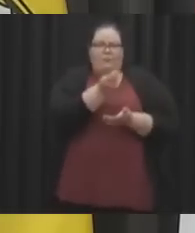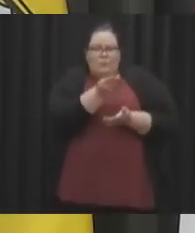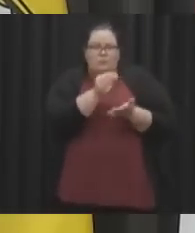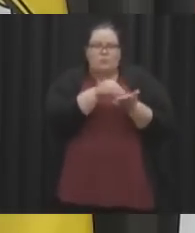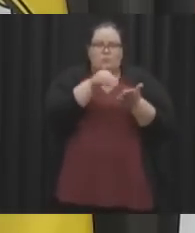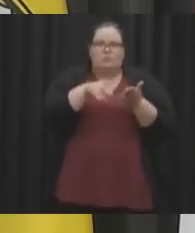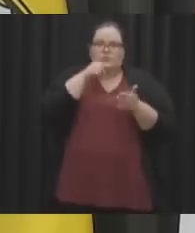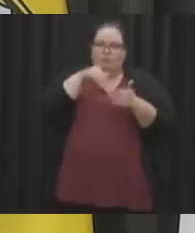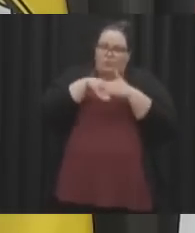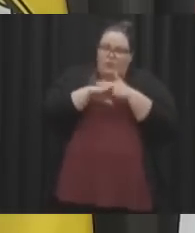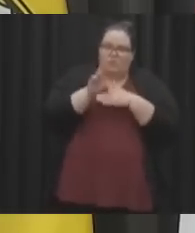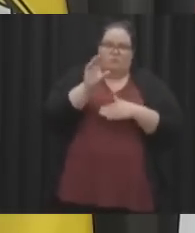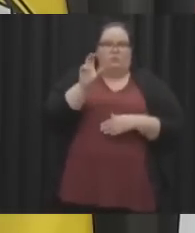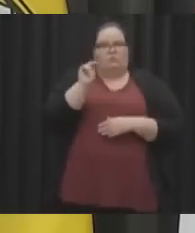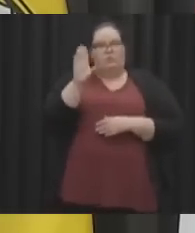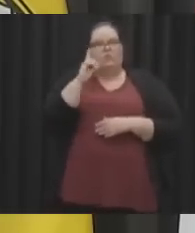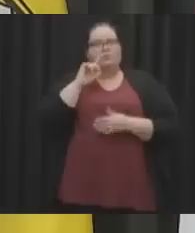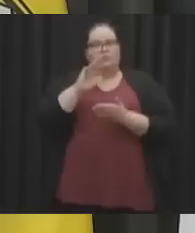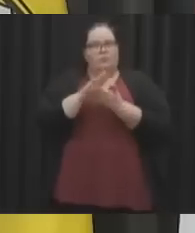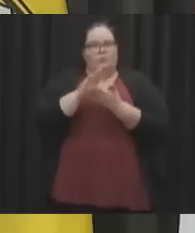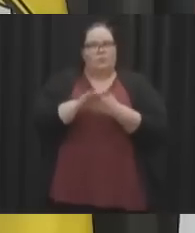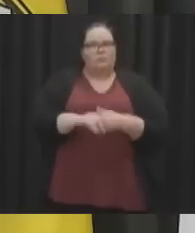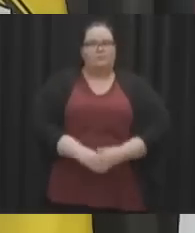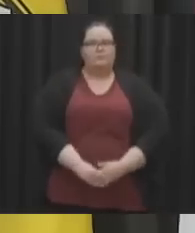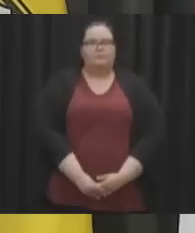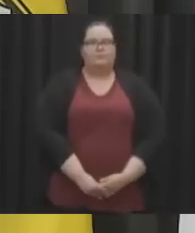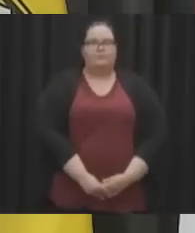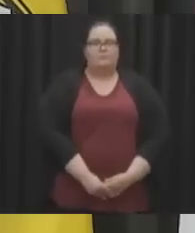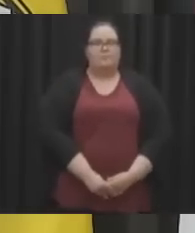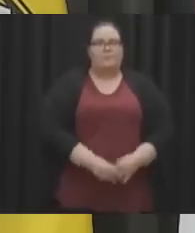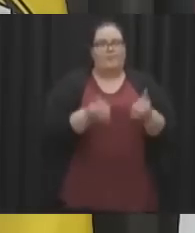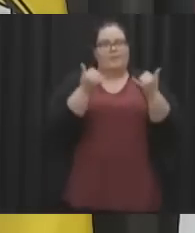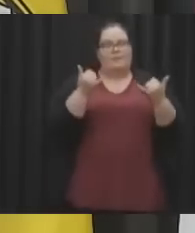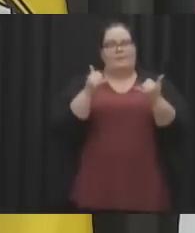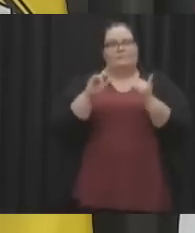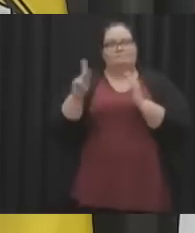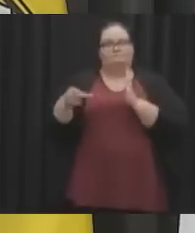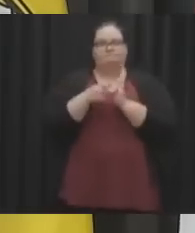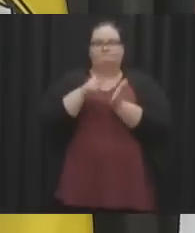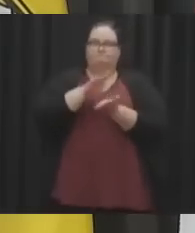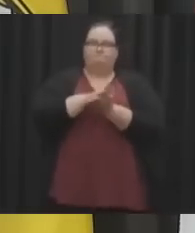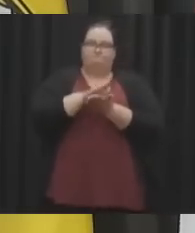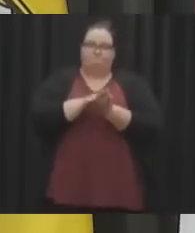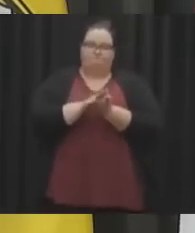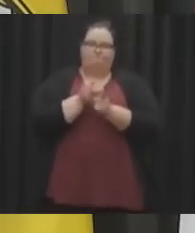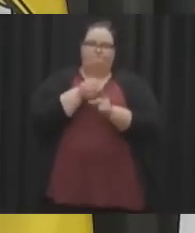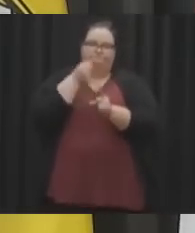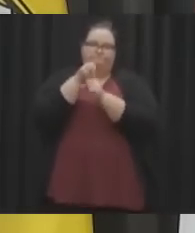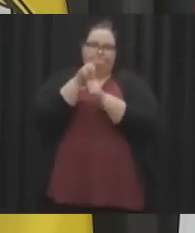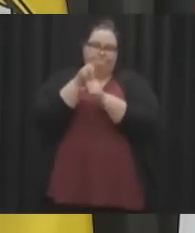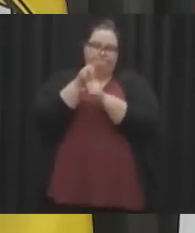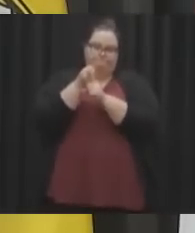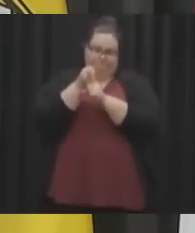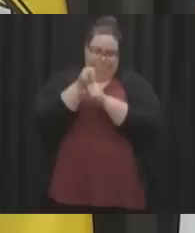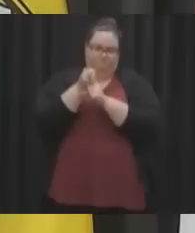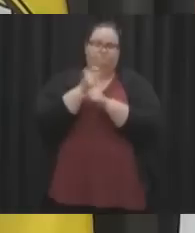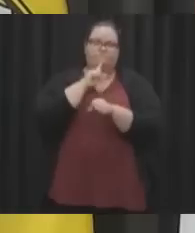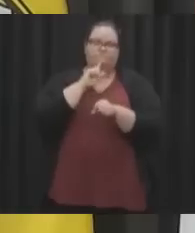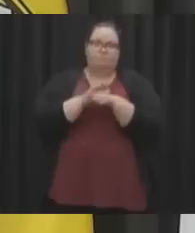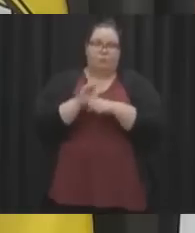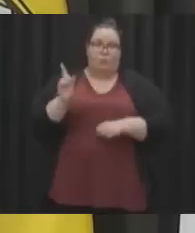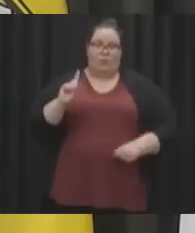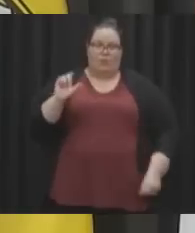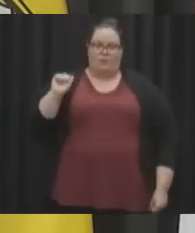à Dalhousie. Je sais que tous l'équipe professionnelle, les élèves, les parents attendent tout avec un niveau